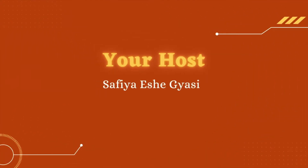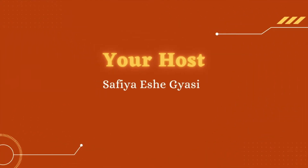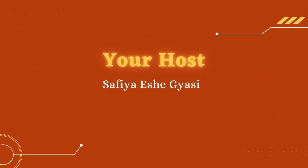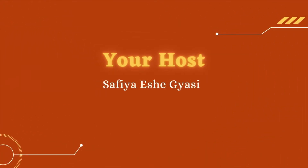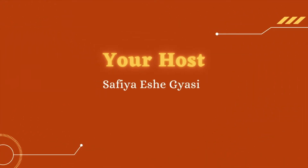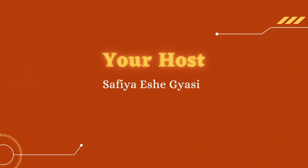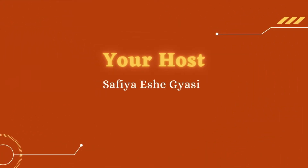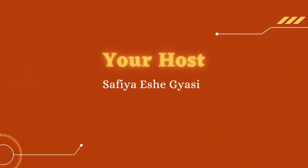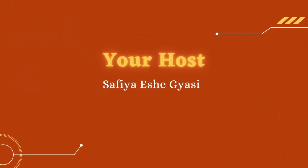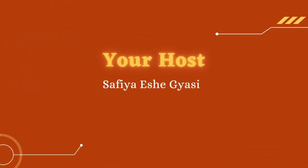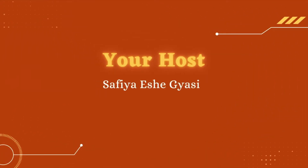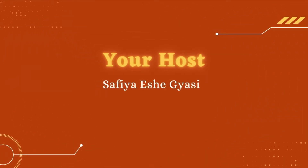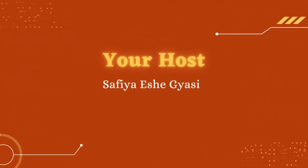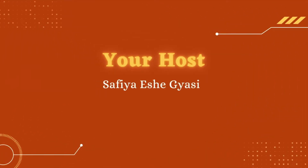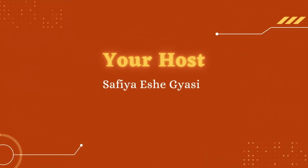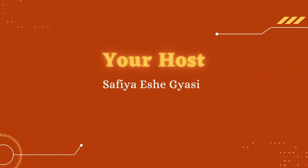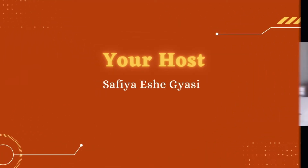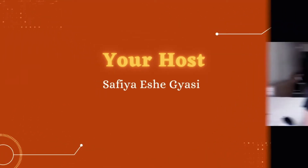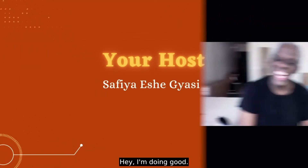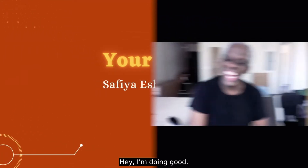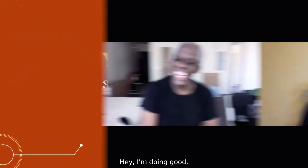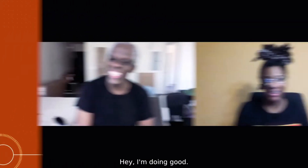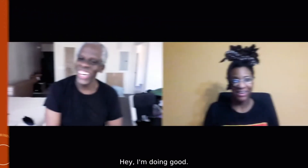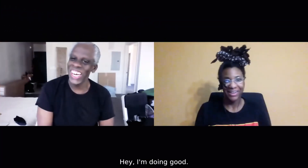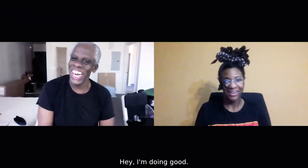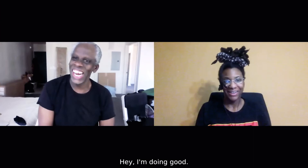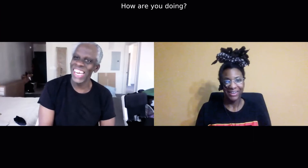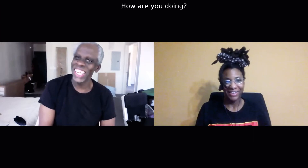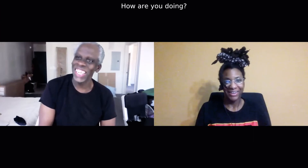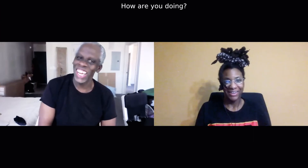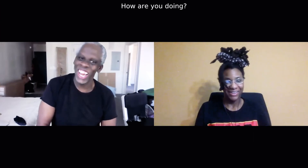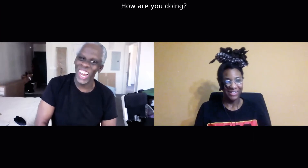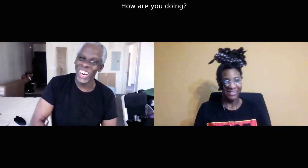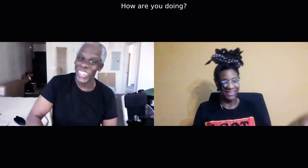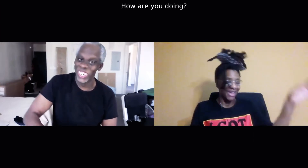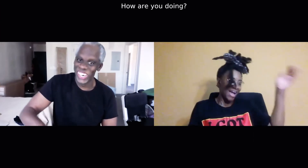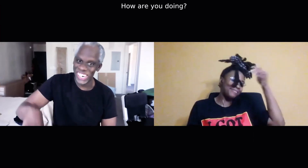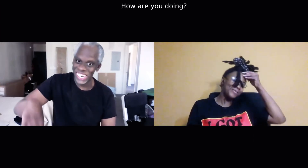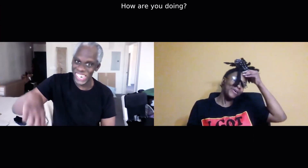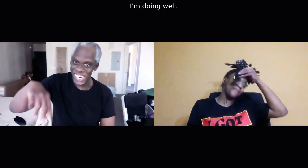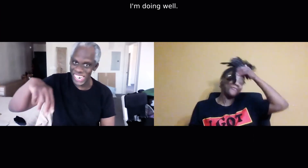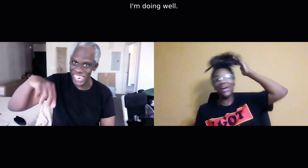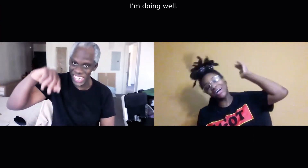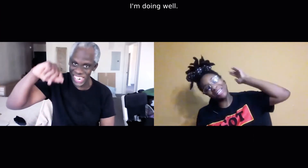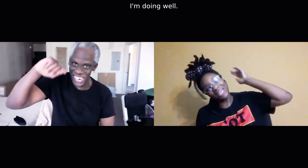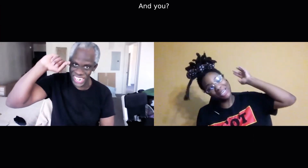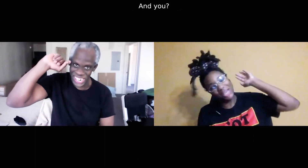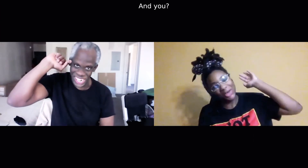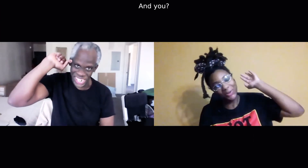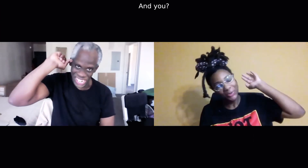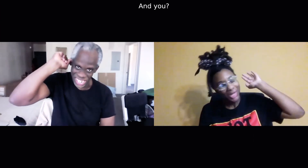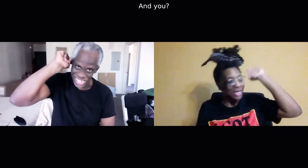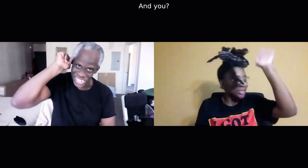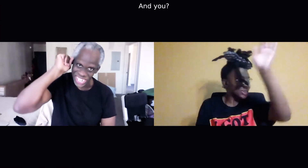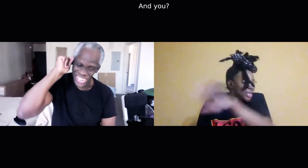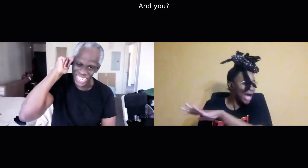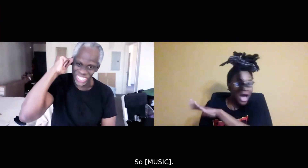Host Safiya Eshe Gyasi wears her dreads tied up. I'm doing good. How about you? I'm doing well, and